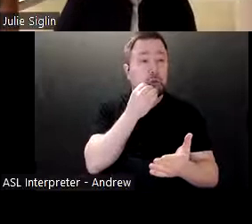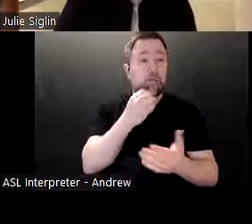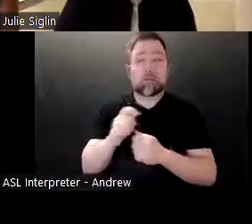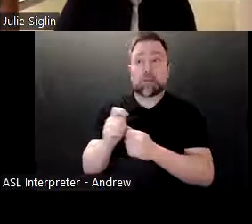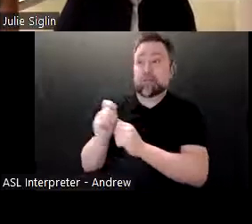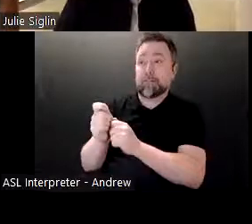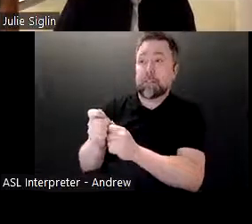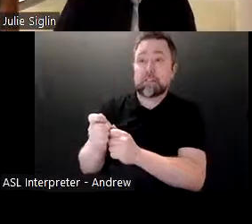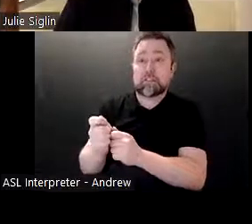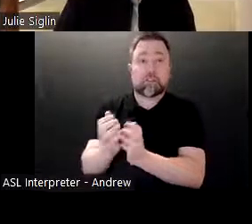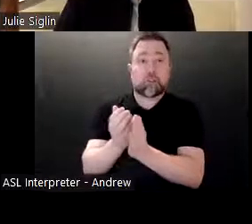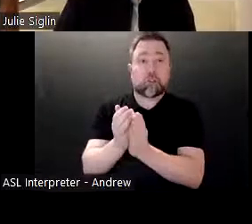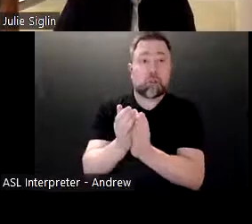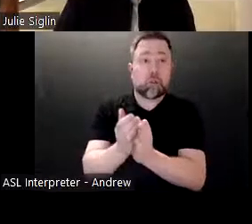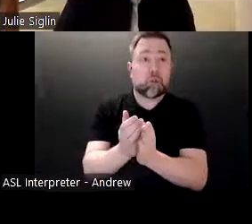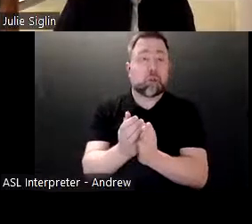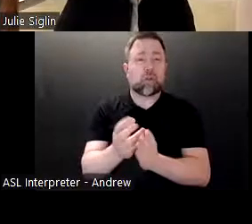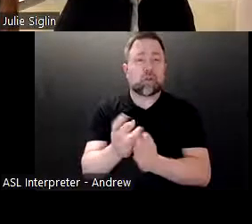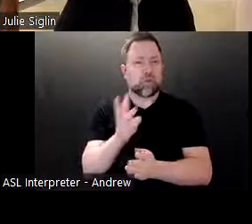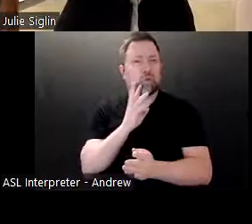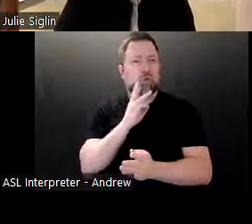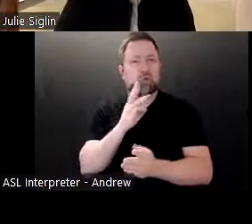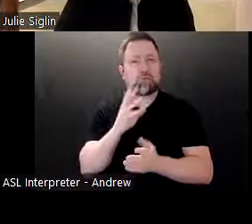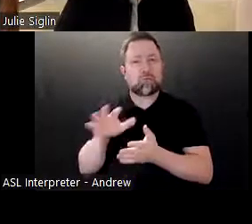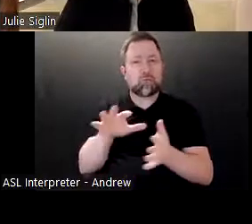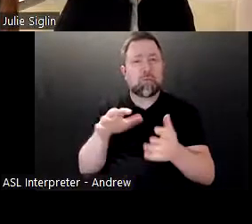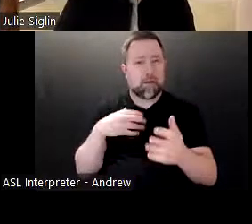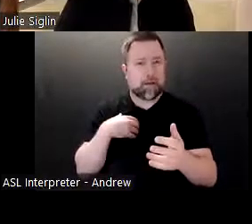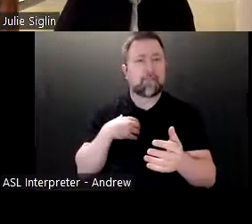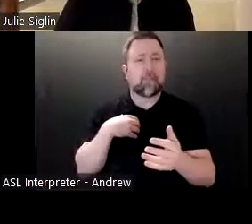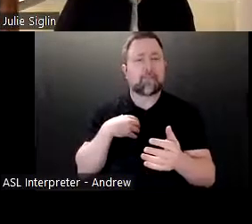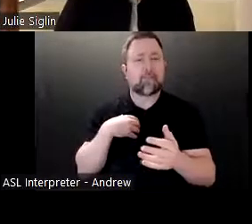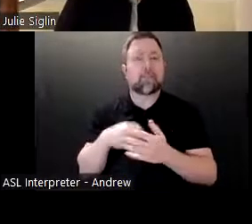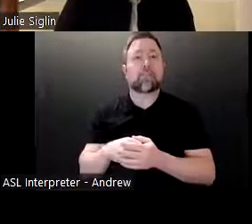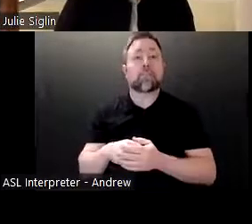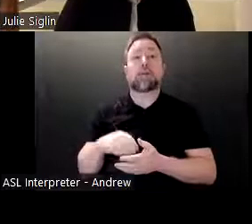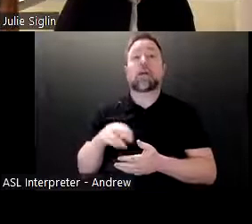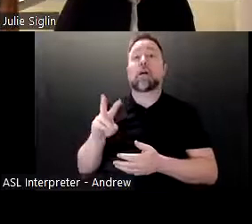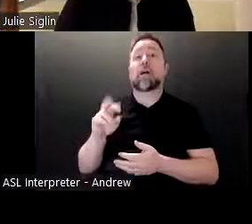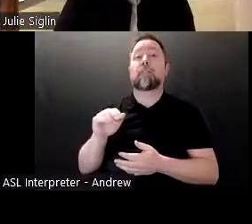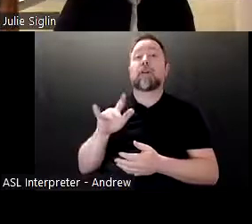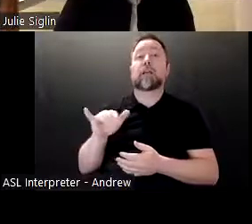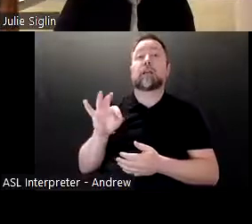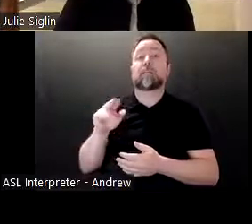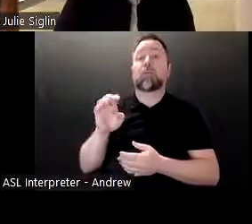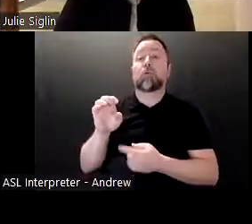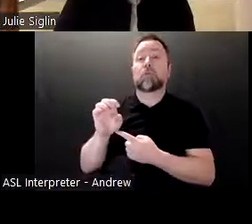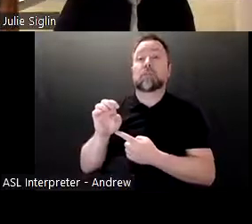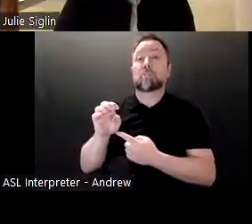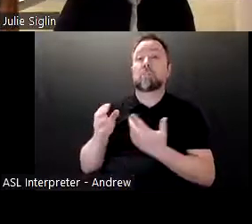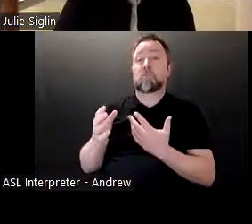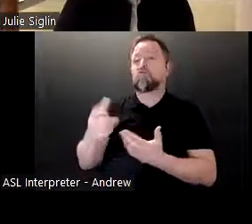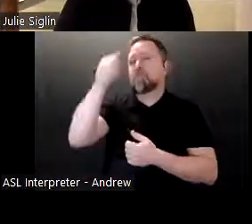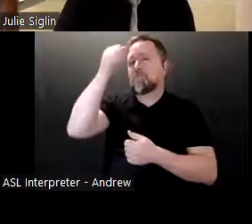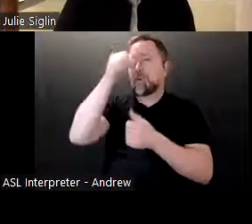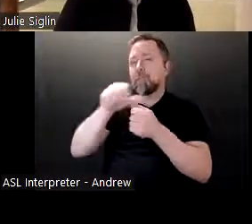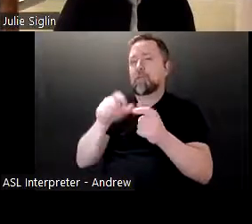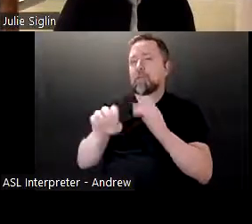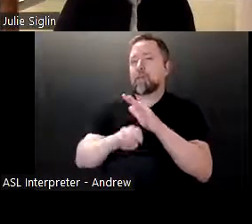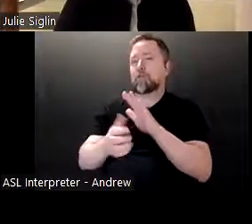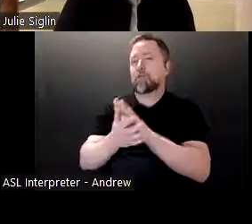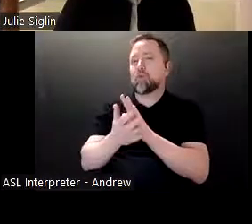on one of two waterways that runs through this park. While Valley Forge may be a place we all remember from our elementary